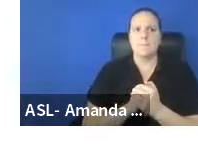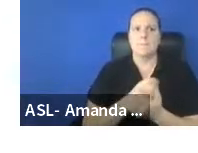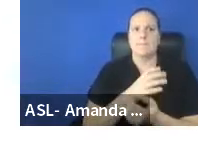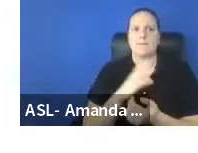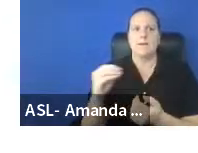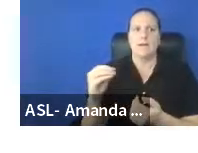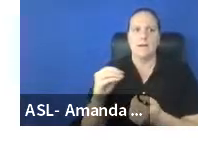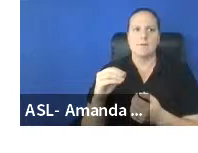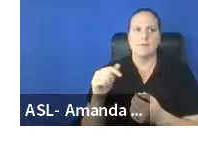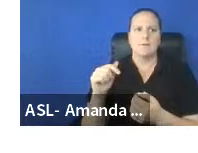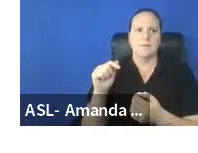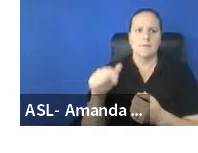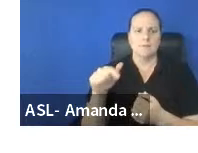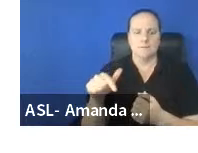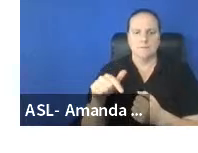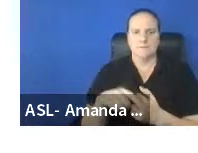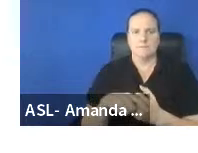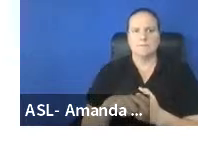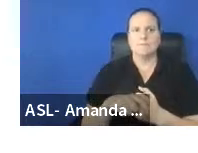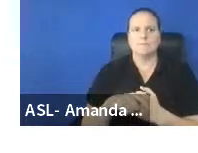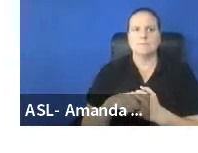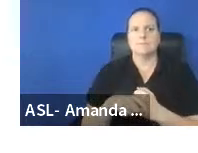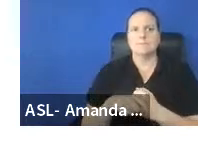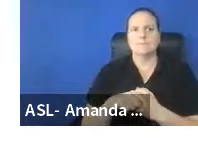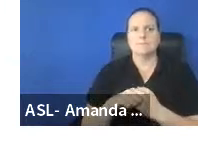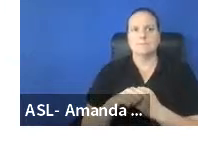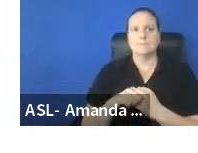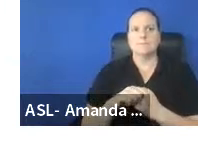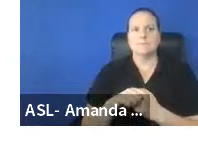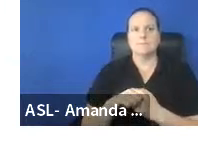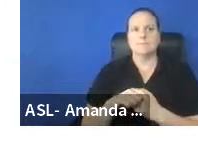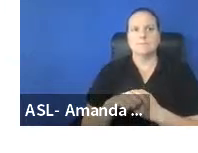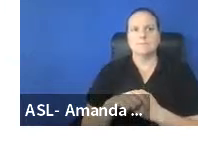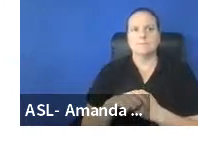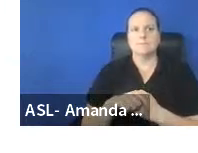And this is an